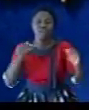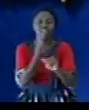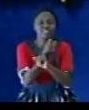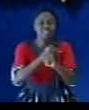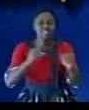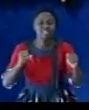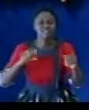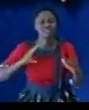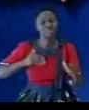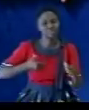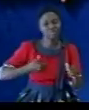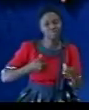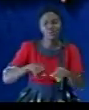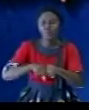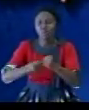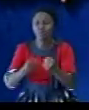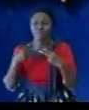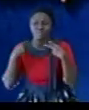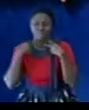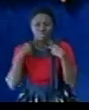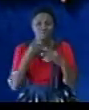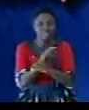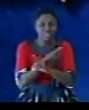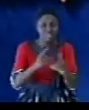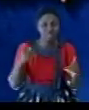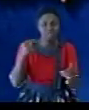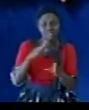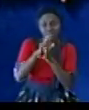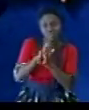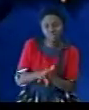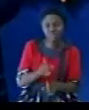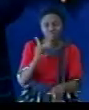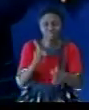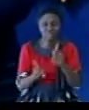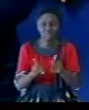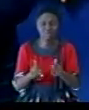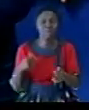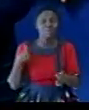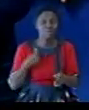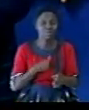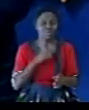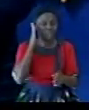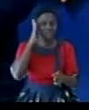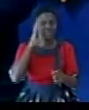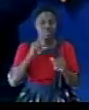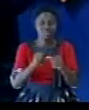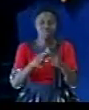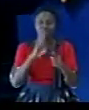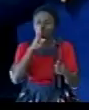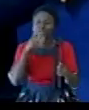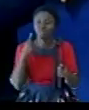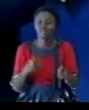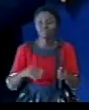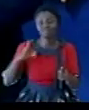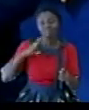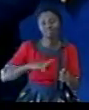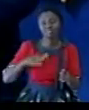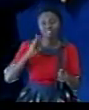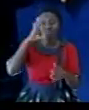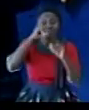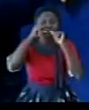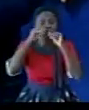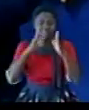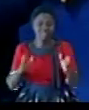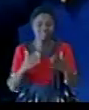yokes, delivering all the oppressed. And we are the beneficiaries of your mercies. Thank you, Father.